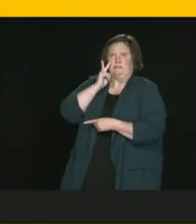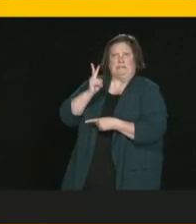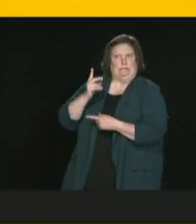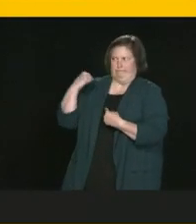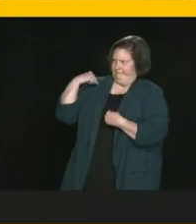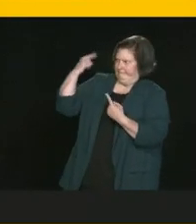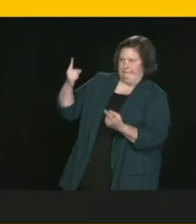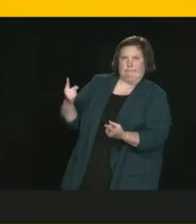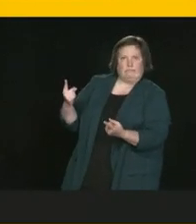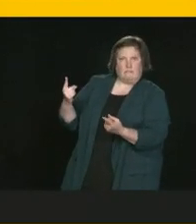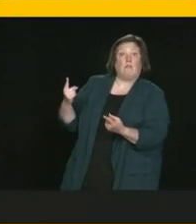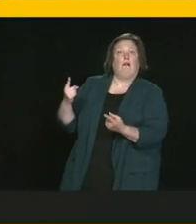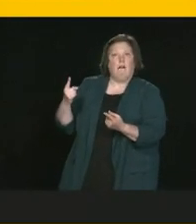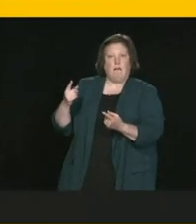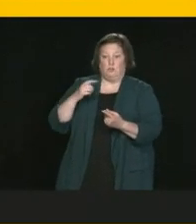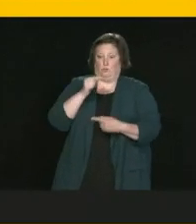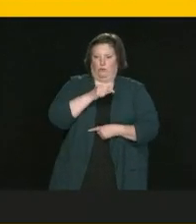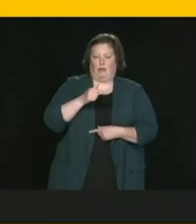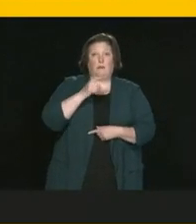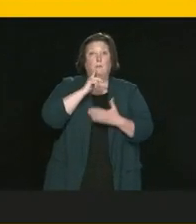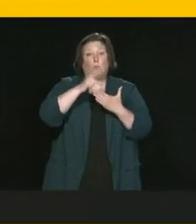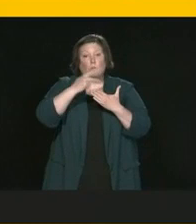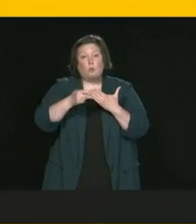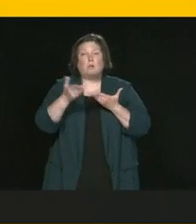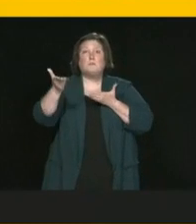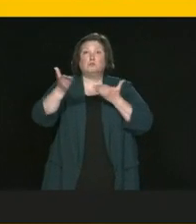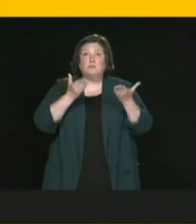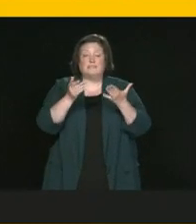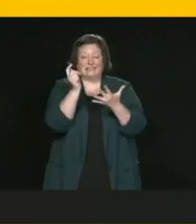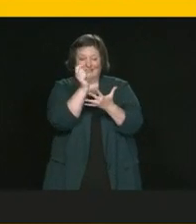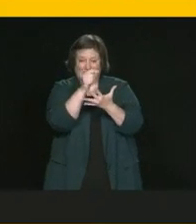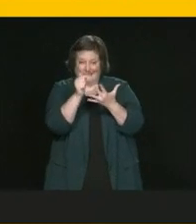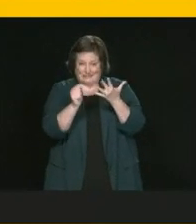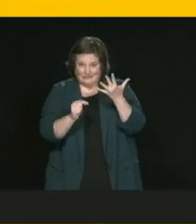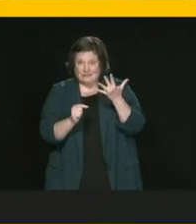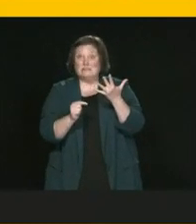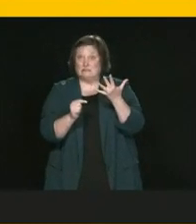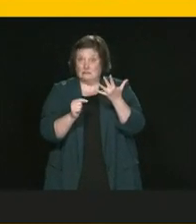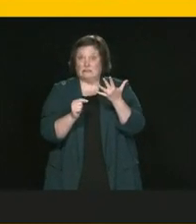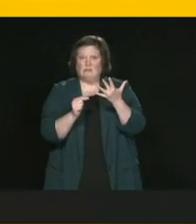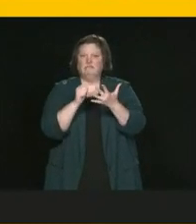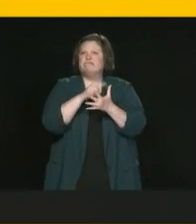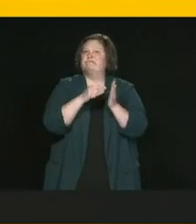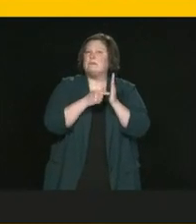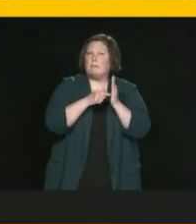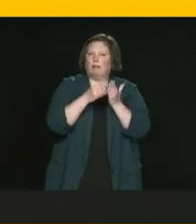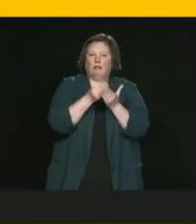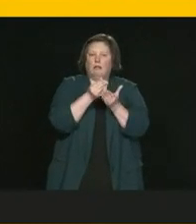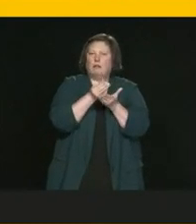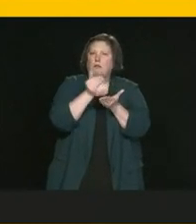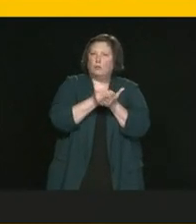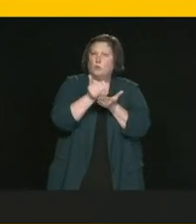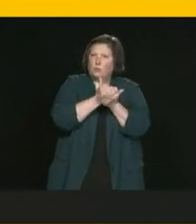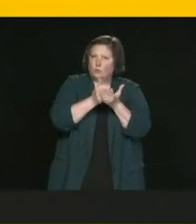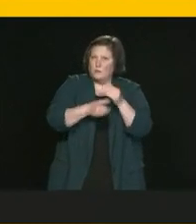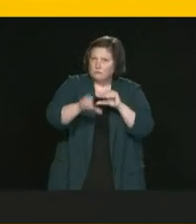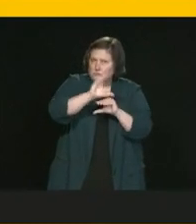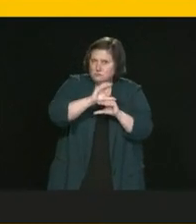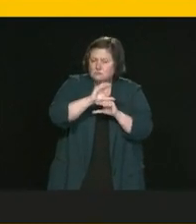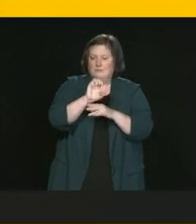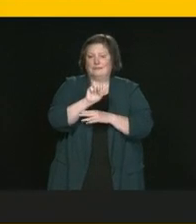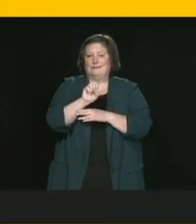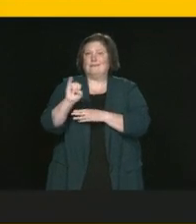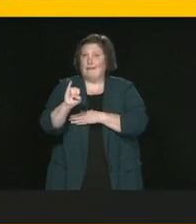supports, including the emergency wage subsidy and employment insurance, are there to help Canadians get back on their